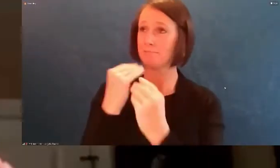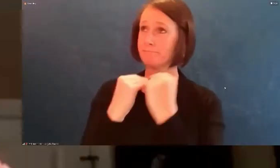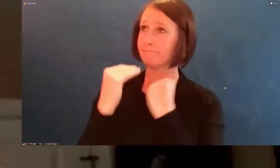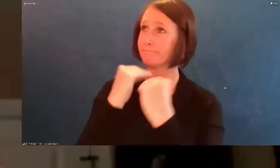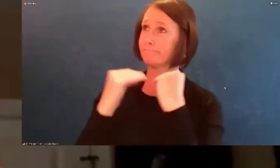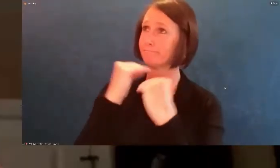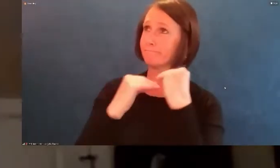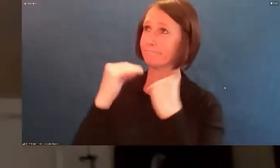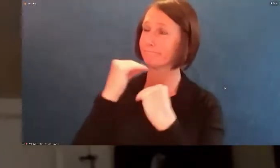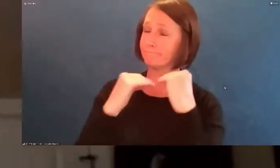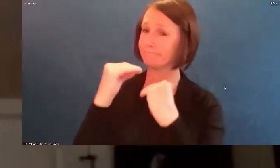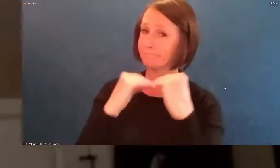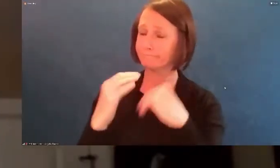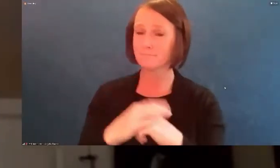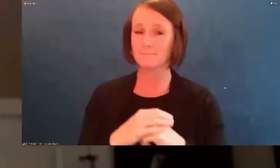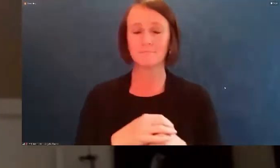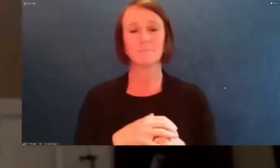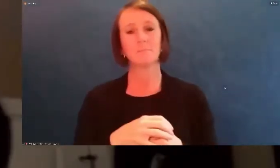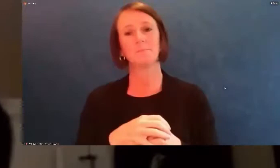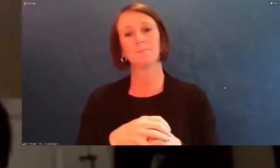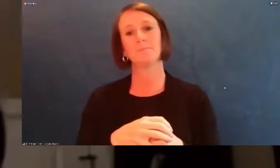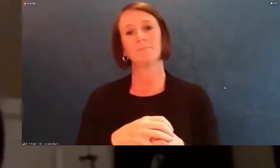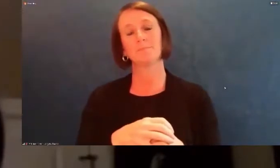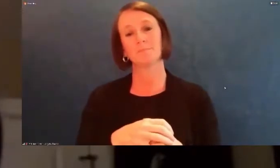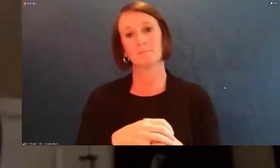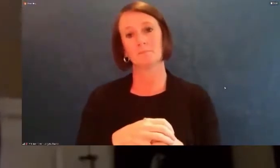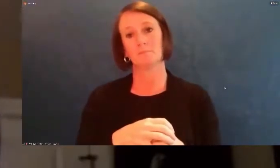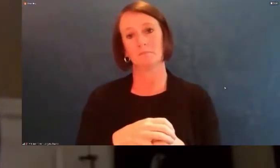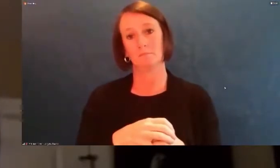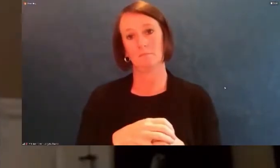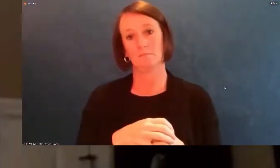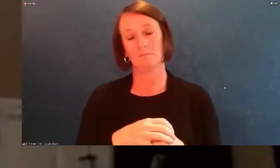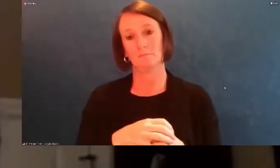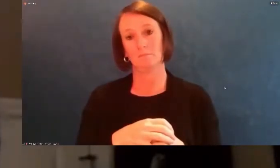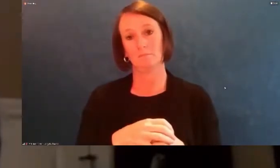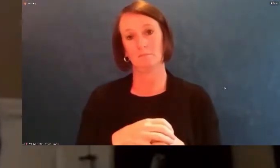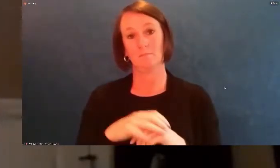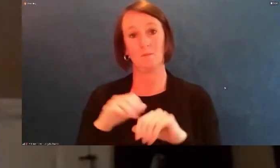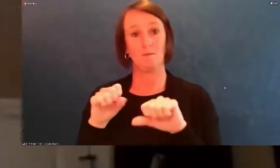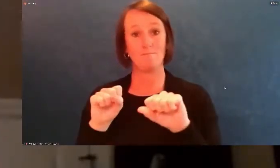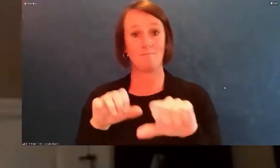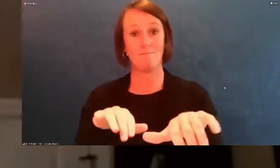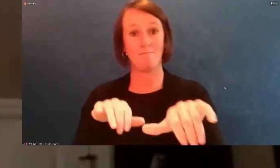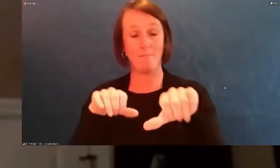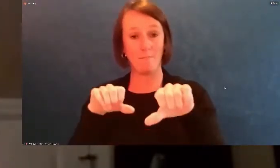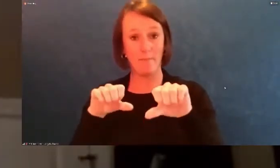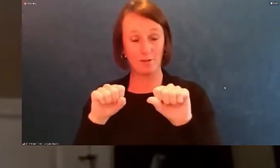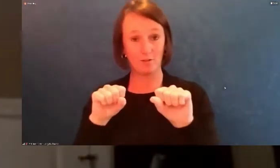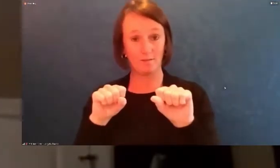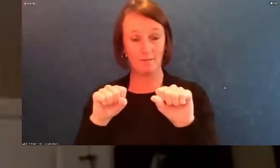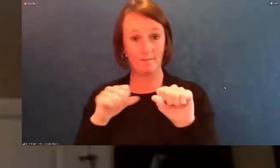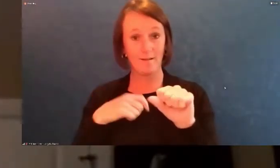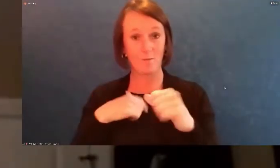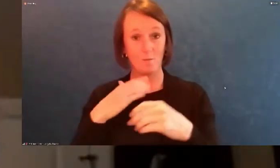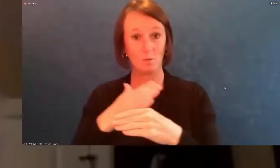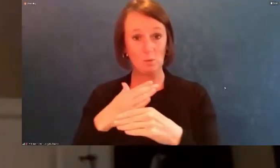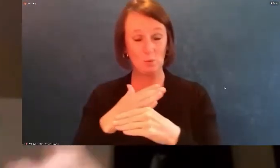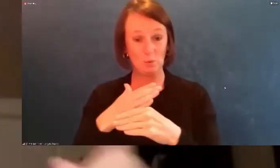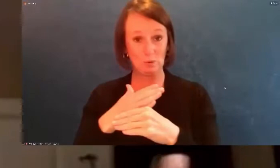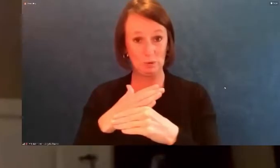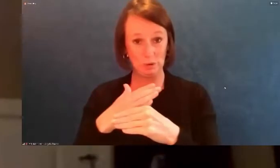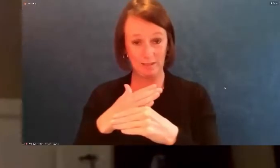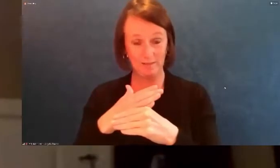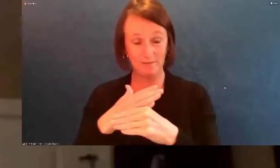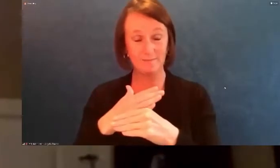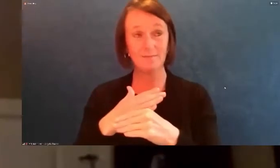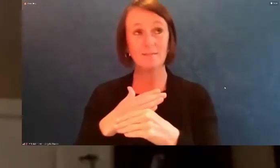the magic I want to share with you this morning, I really want to honor all of you because the teaching that David King gave little Rodney and